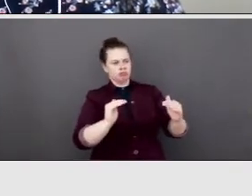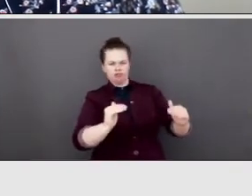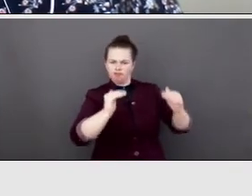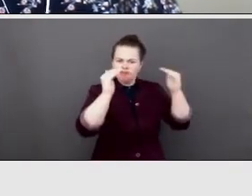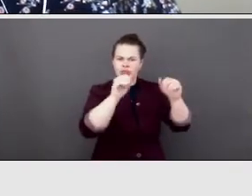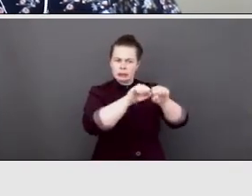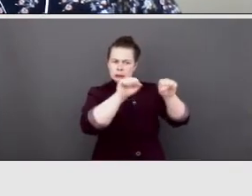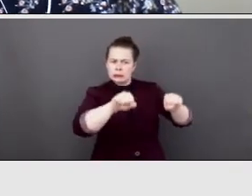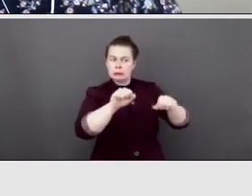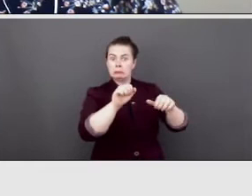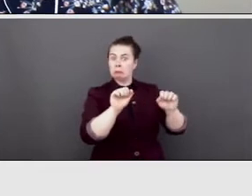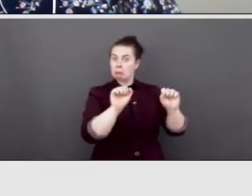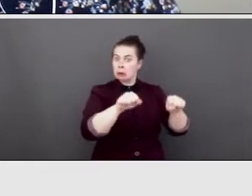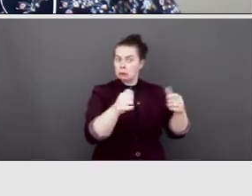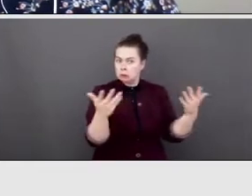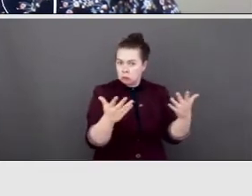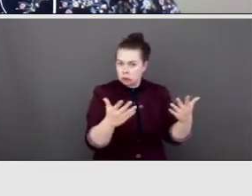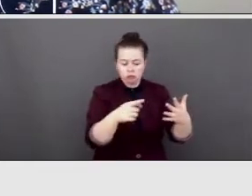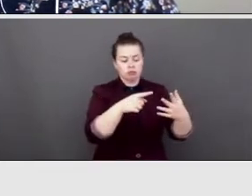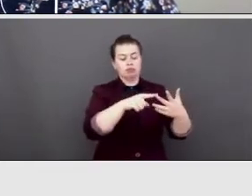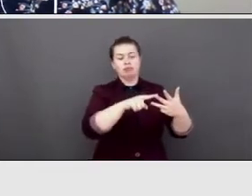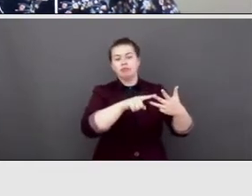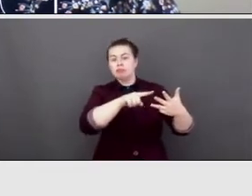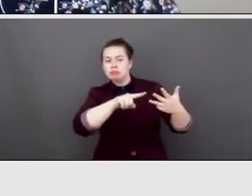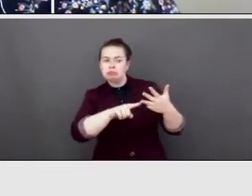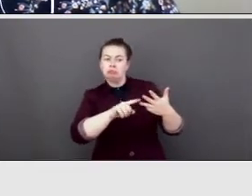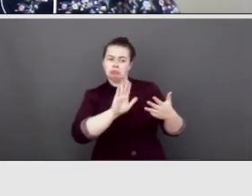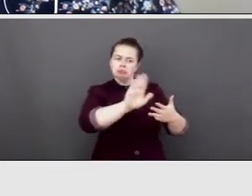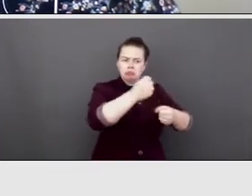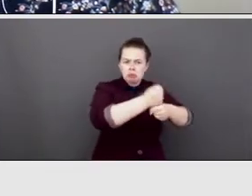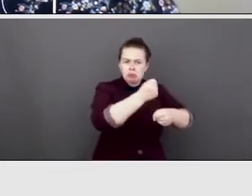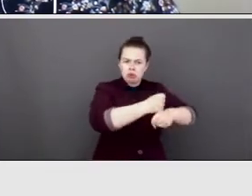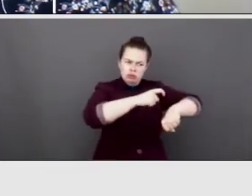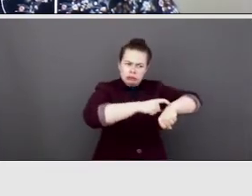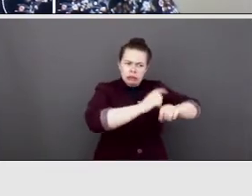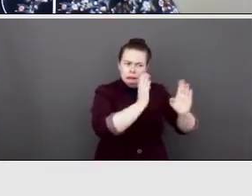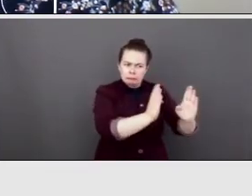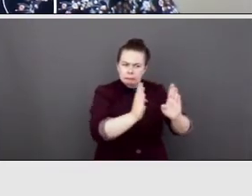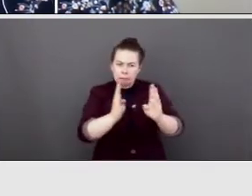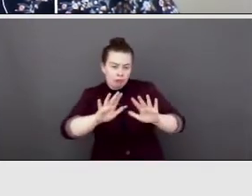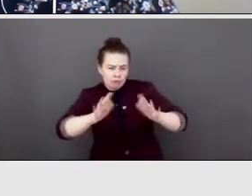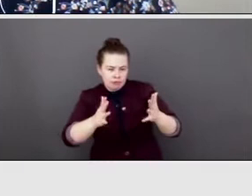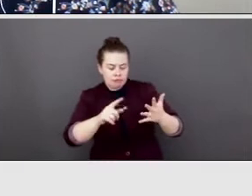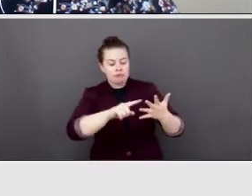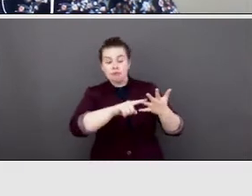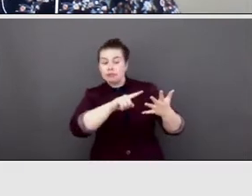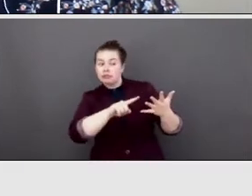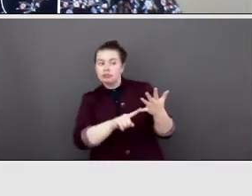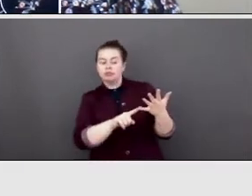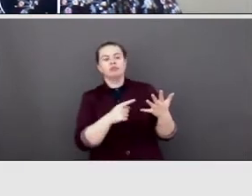and the high-level capabilities of the system. We also asked what is the time sequence of the activities that will be